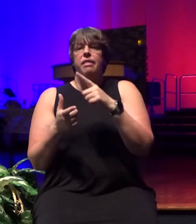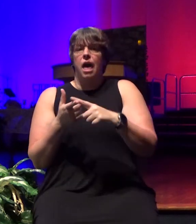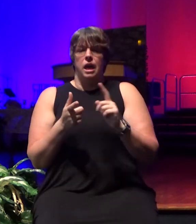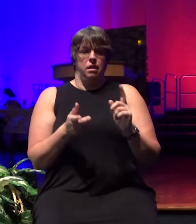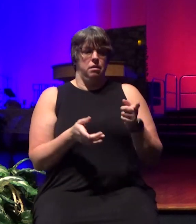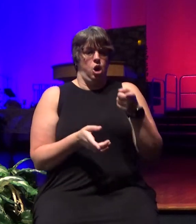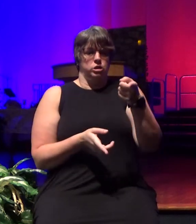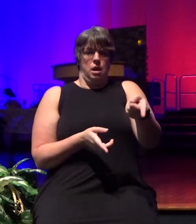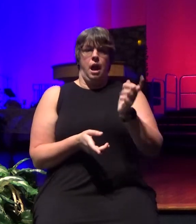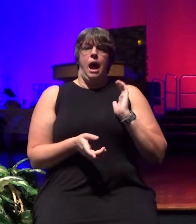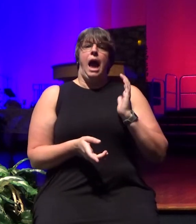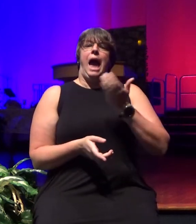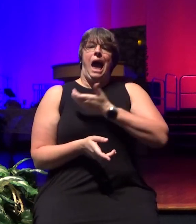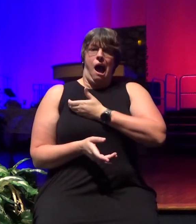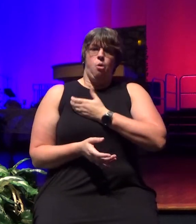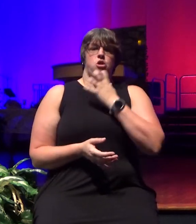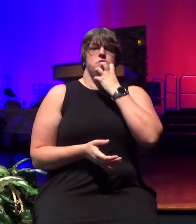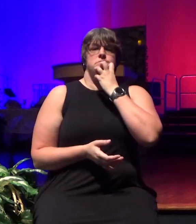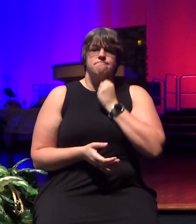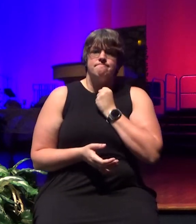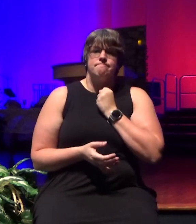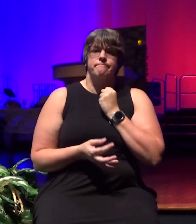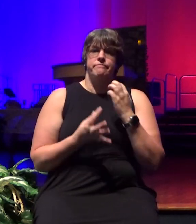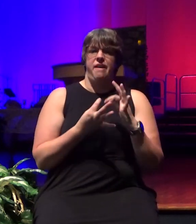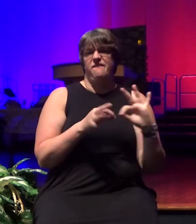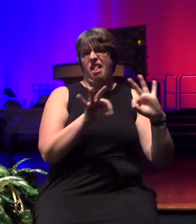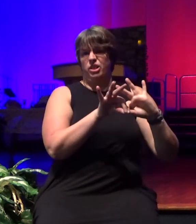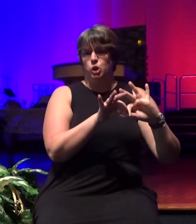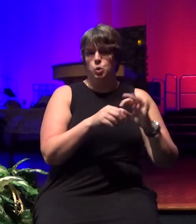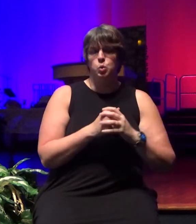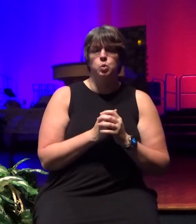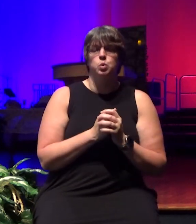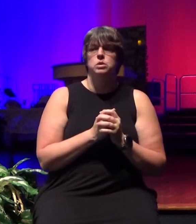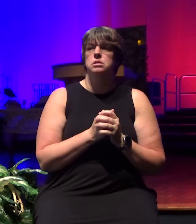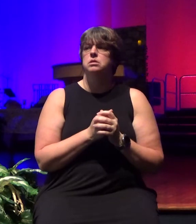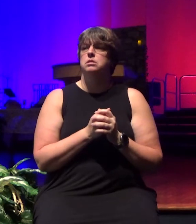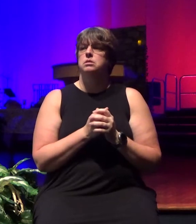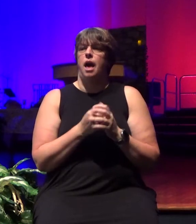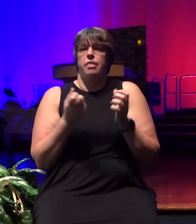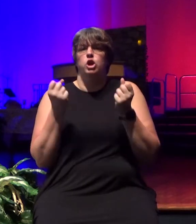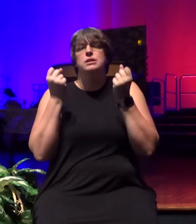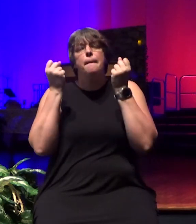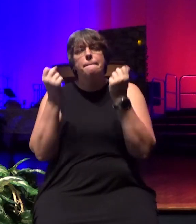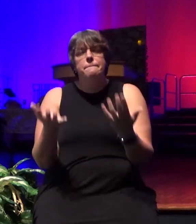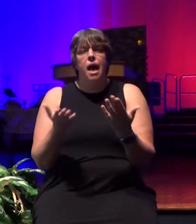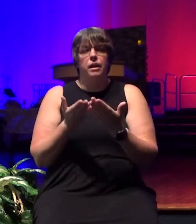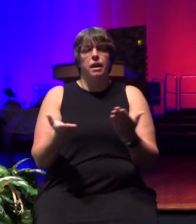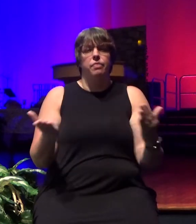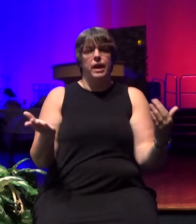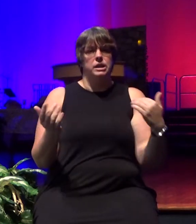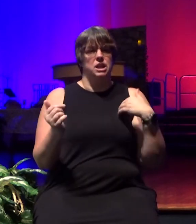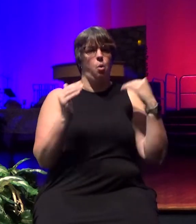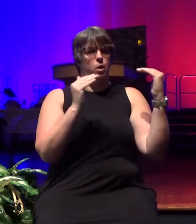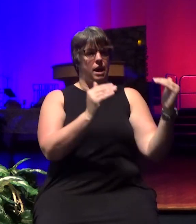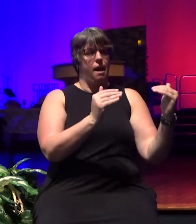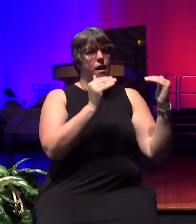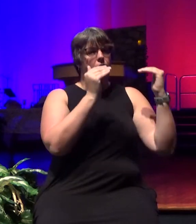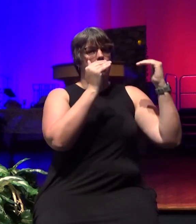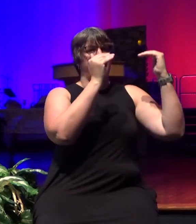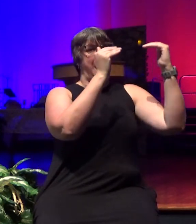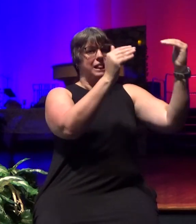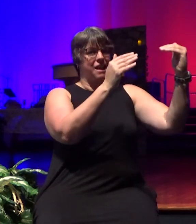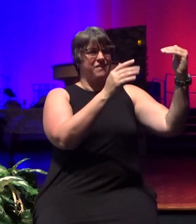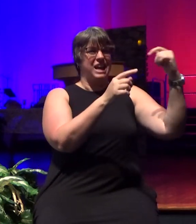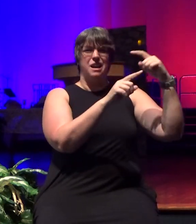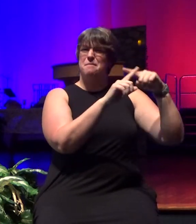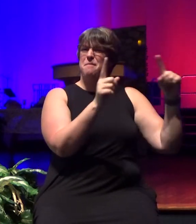And beyond that, there are many things that have elevated us that it's time for us to release from so that we can master